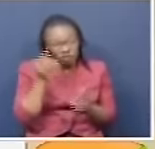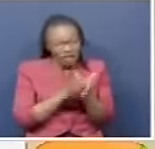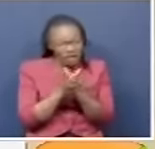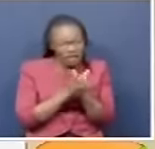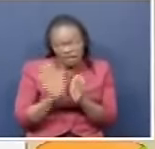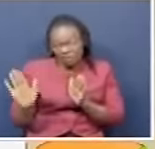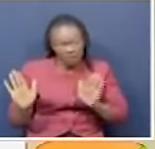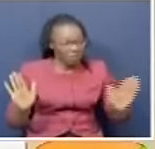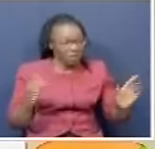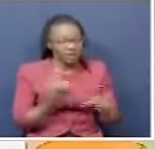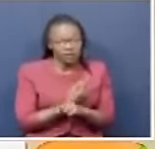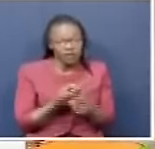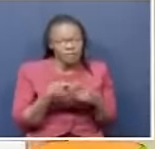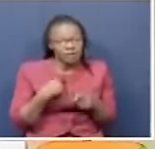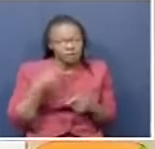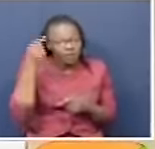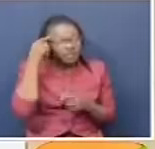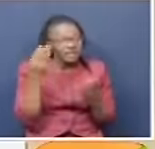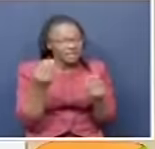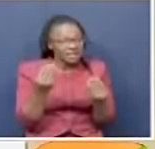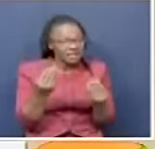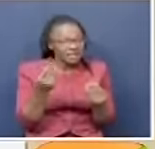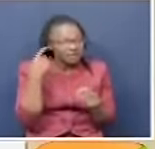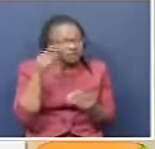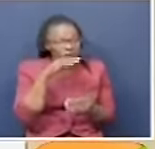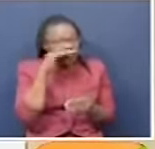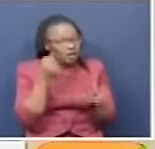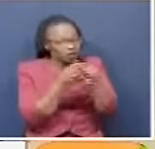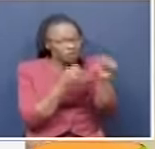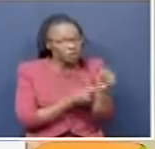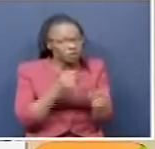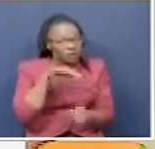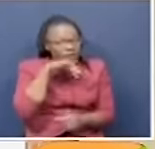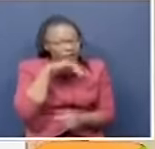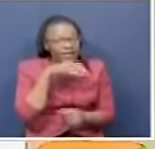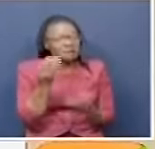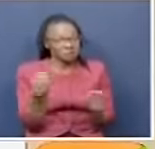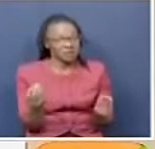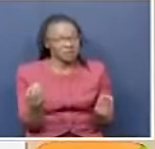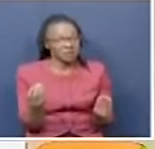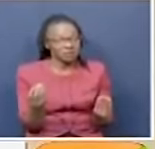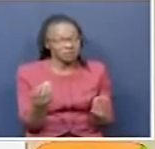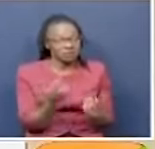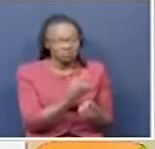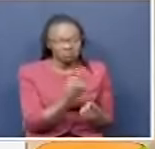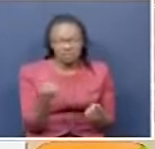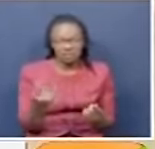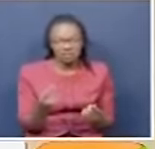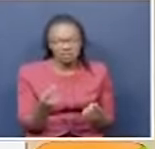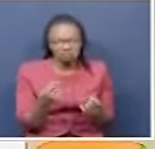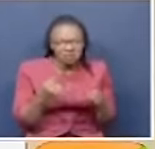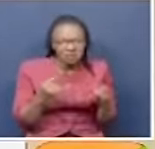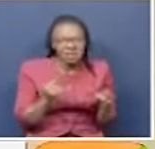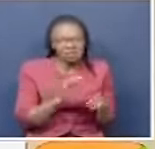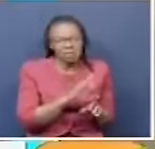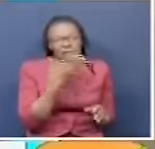being easy for Musalia to agree to support Raila. So each one is digging in. Yeah. Okay. But when you say support